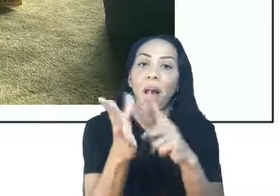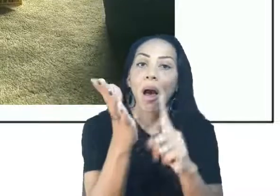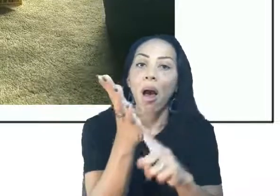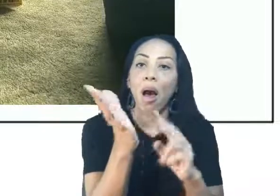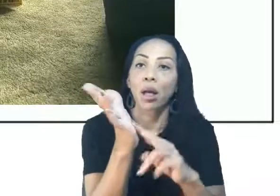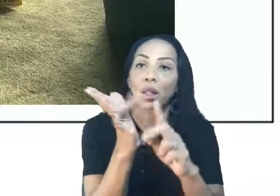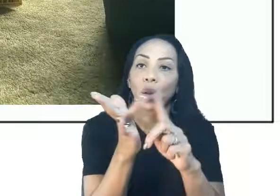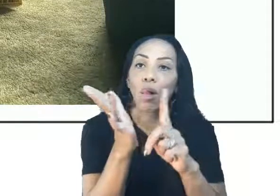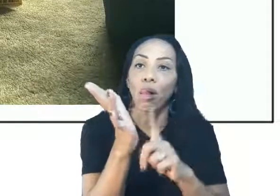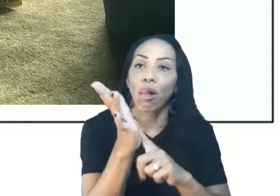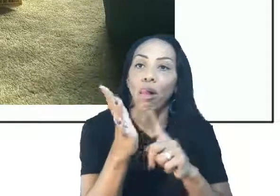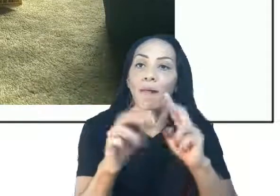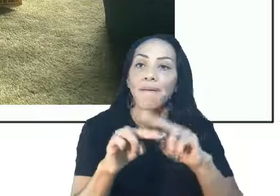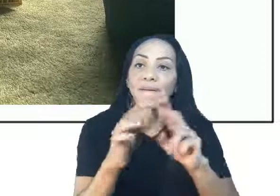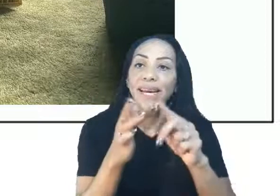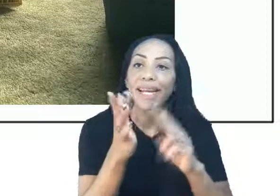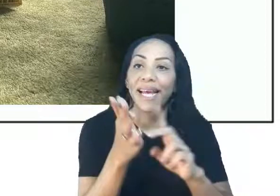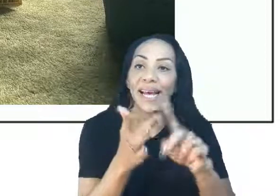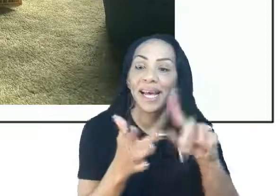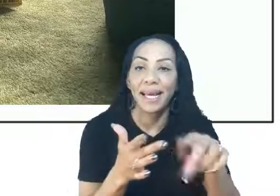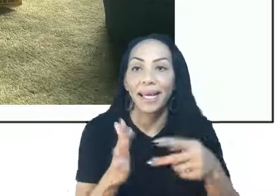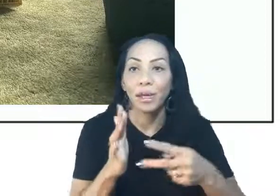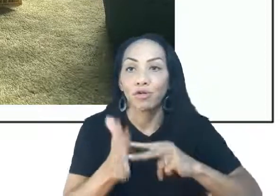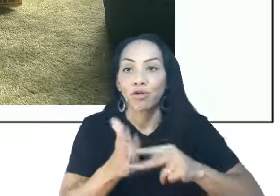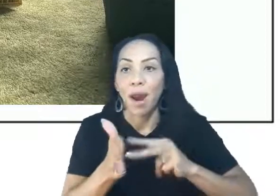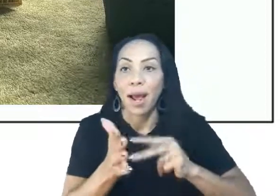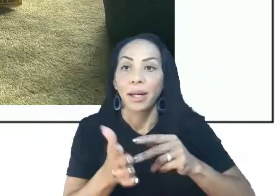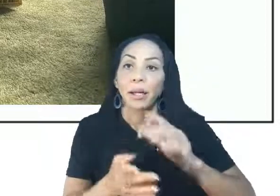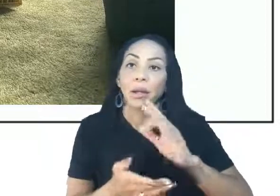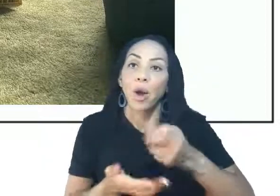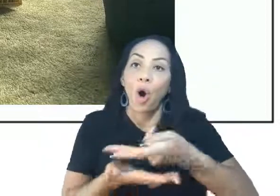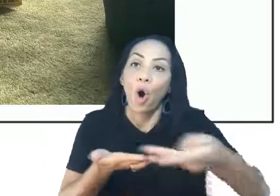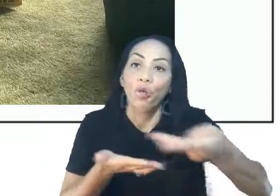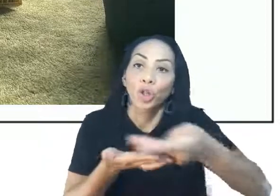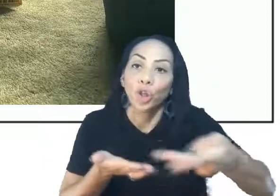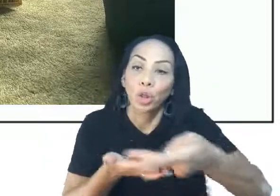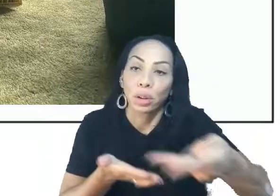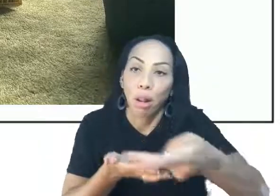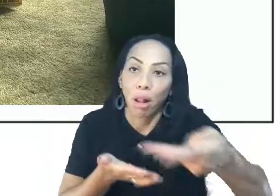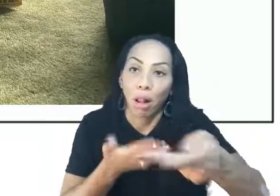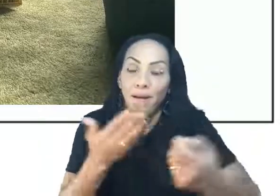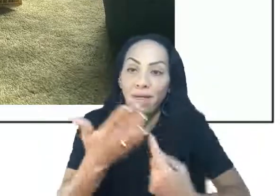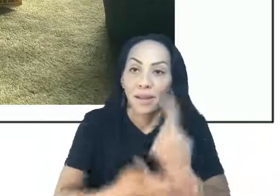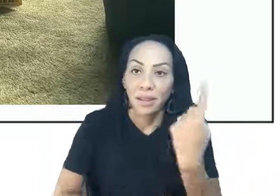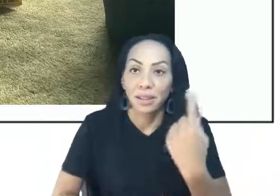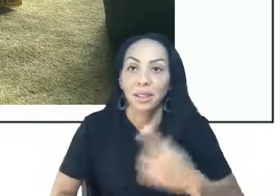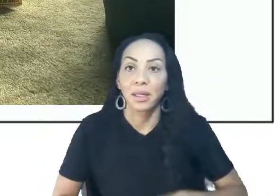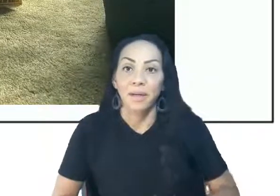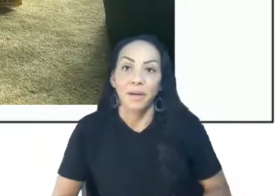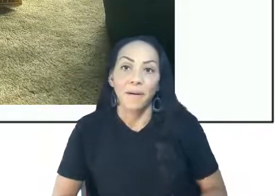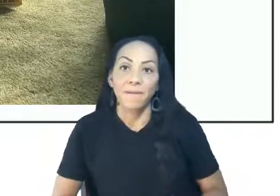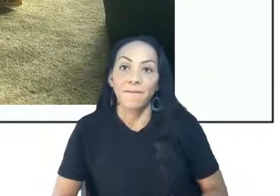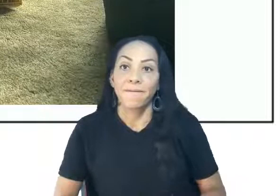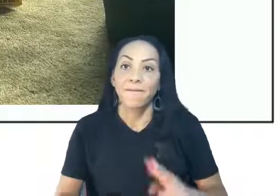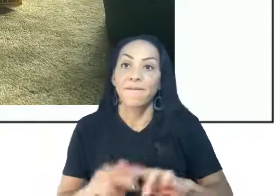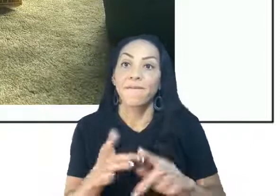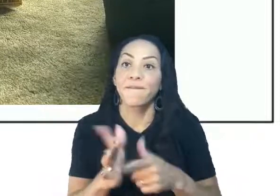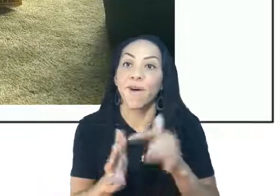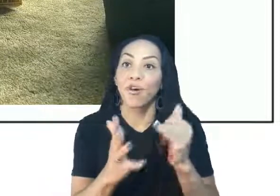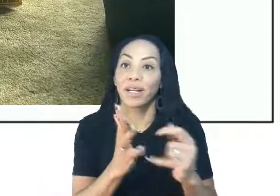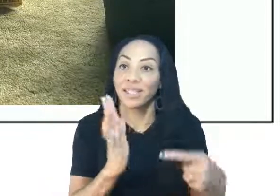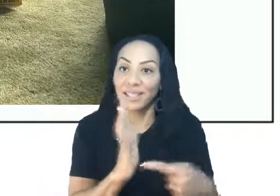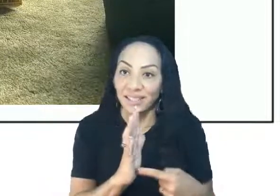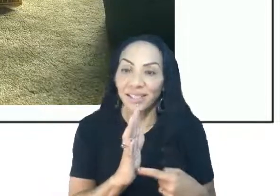a horizontal event with us for their exhibition, Forest Wake This Ground. So we met in the galleries at twilight